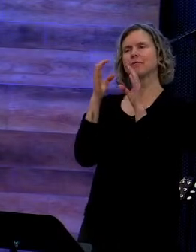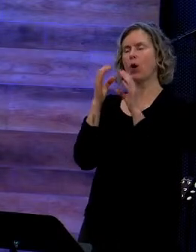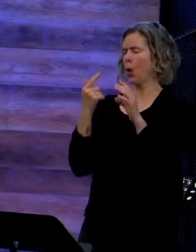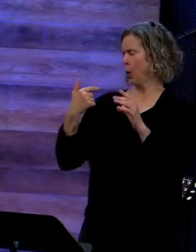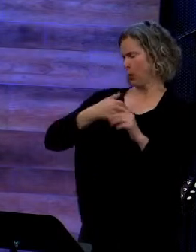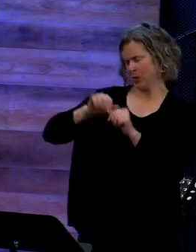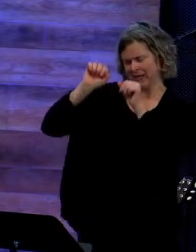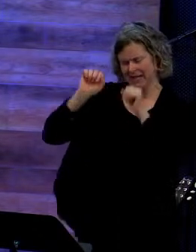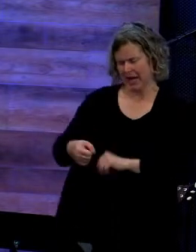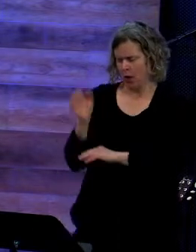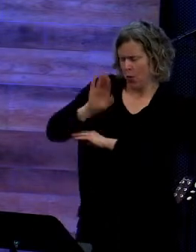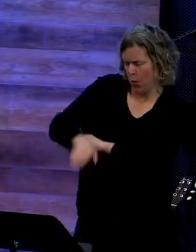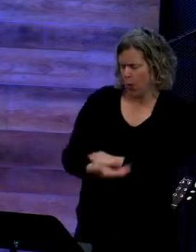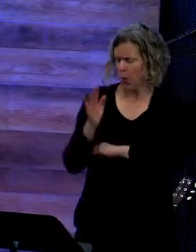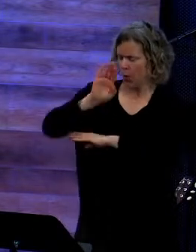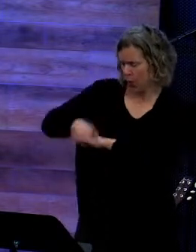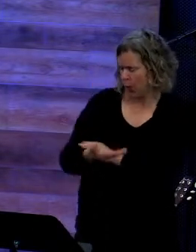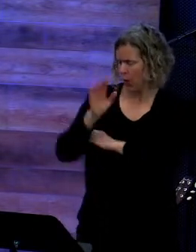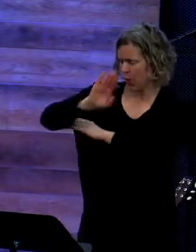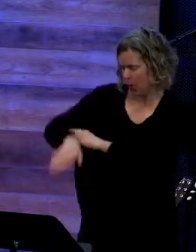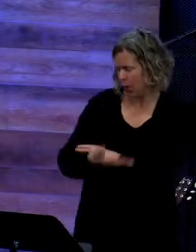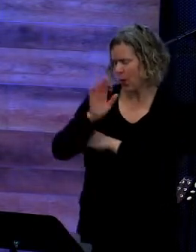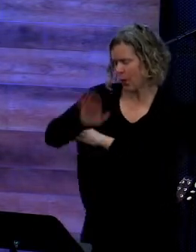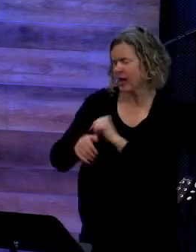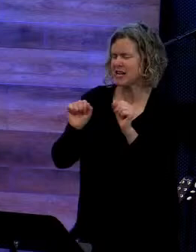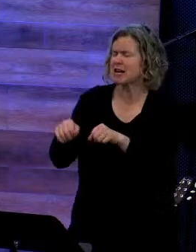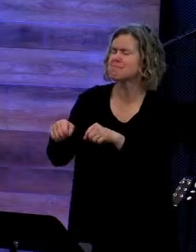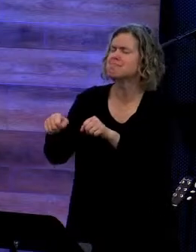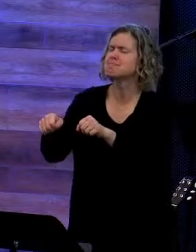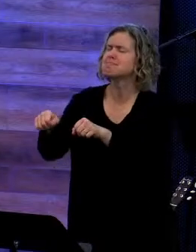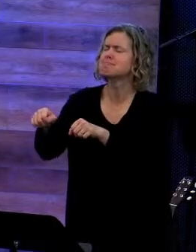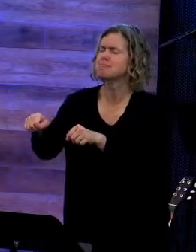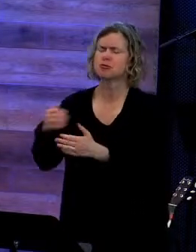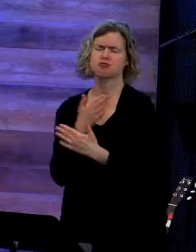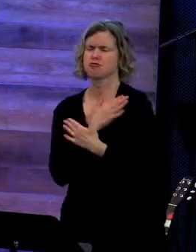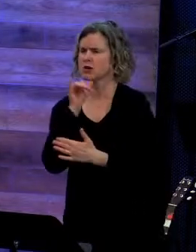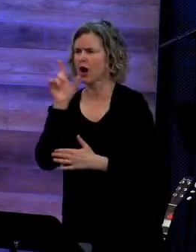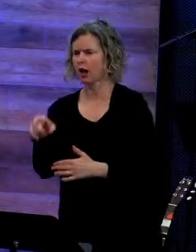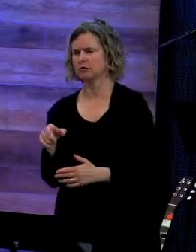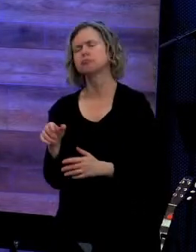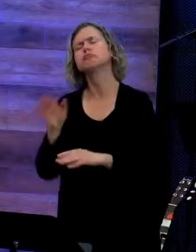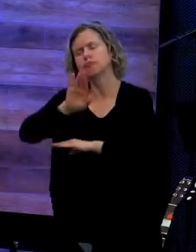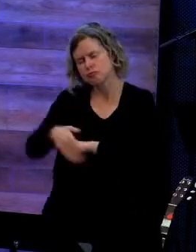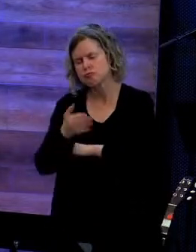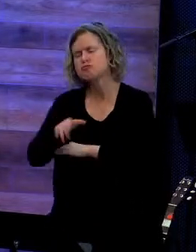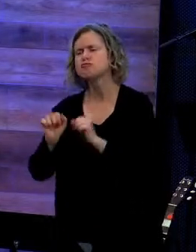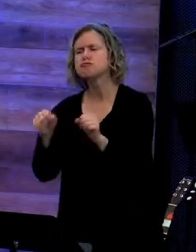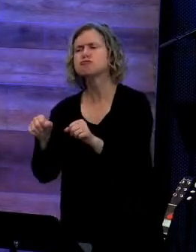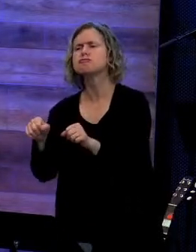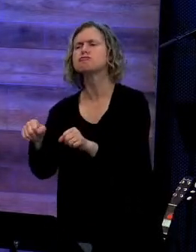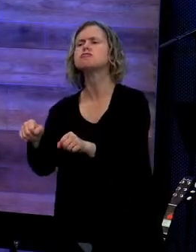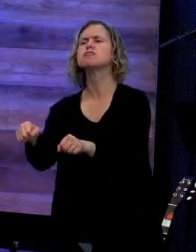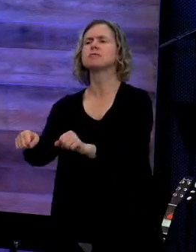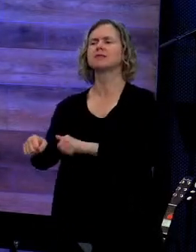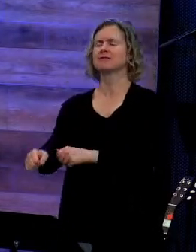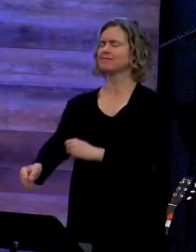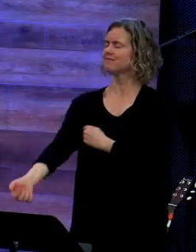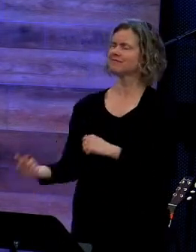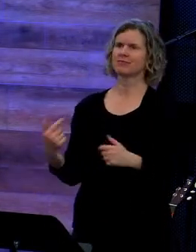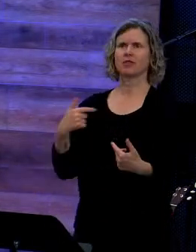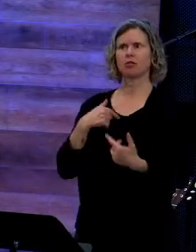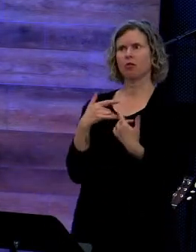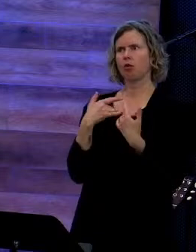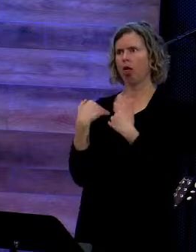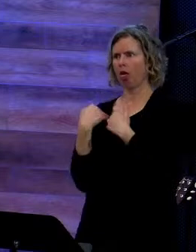But then we continue to just grind ourselves into the ground with that cycle of busyness, that relentless pace